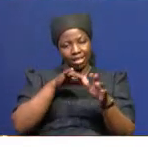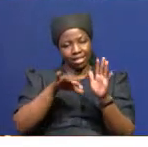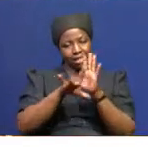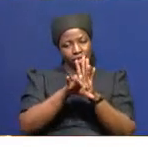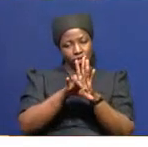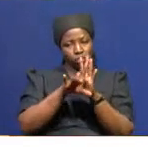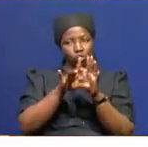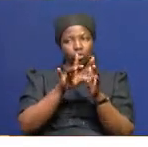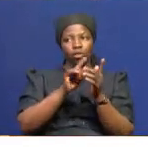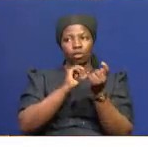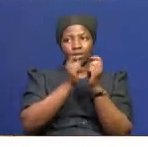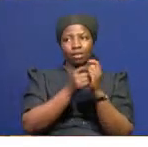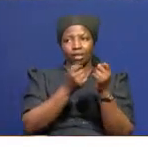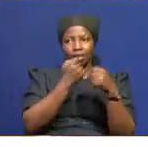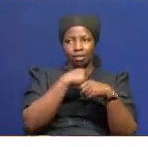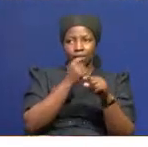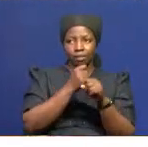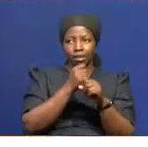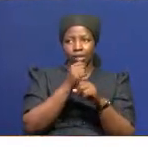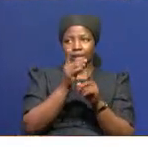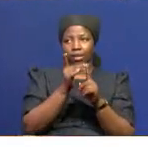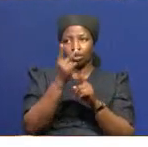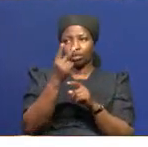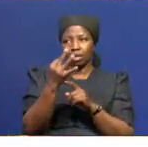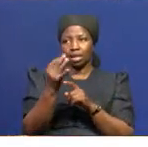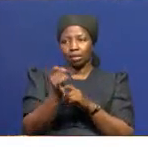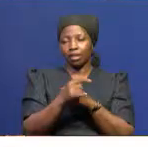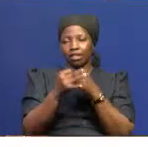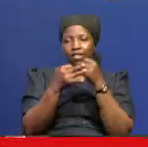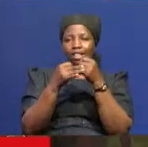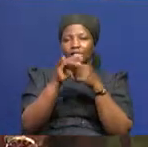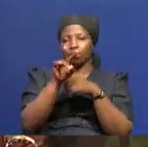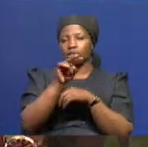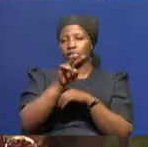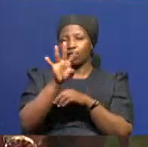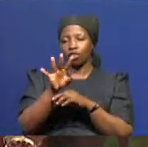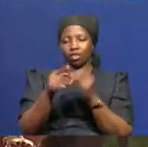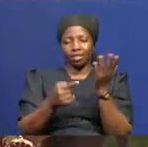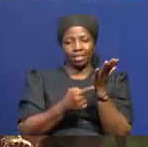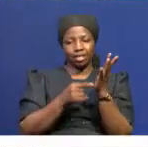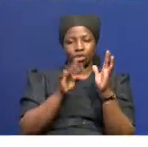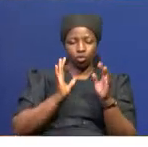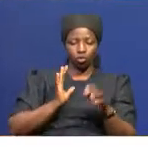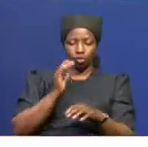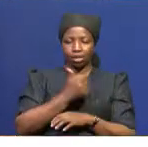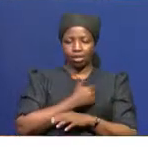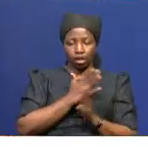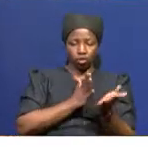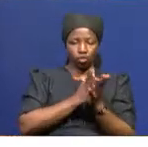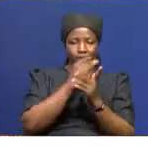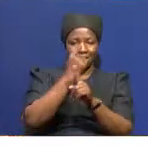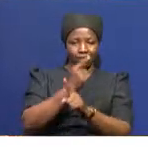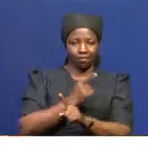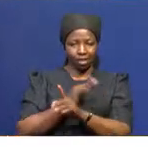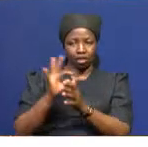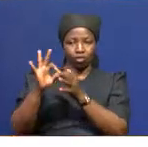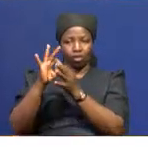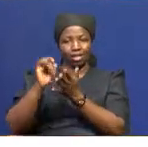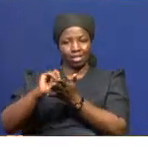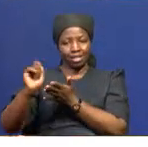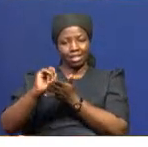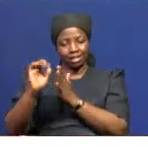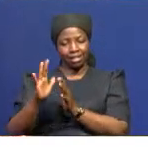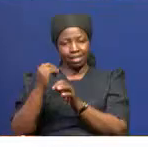of August 2024. The technical committee, though through the various joint secretaries, held